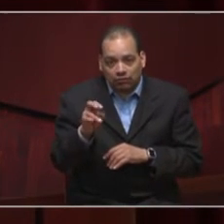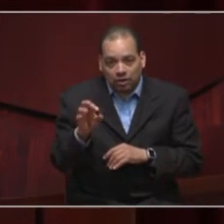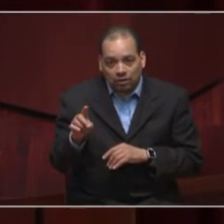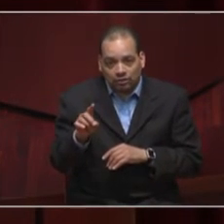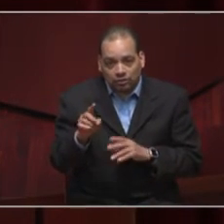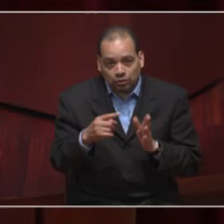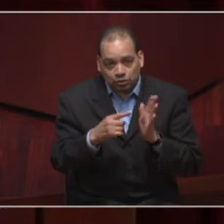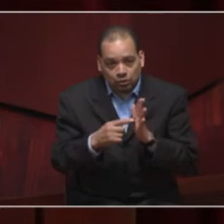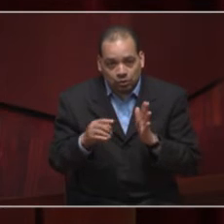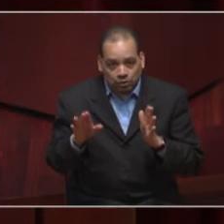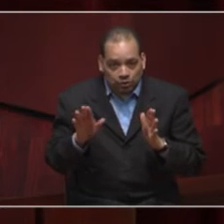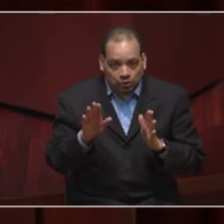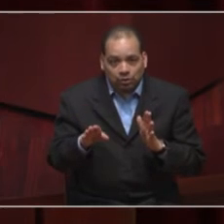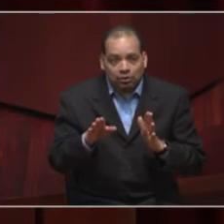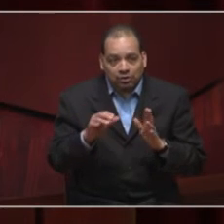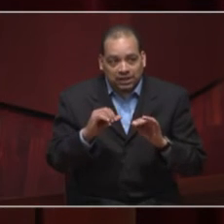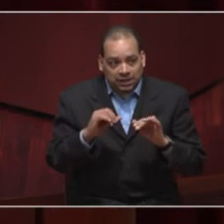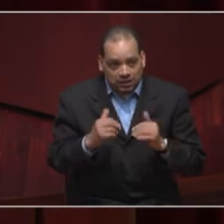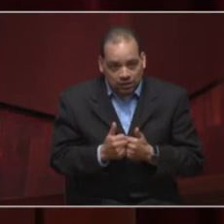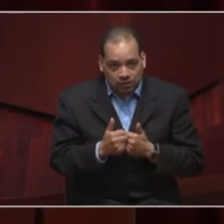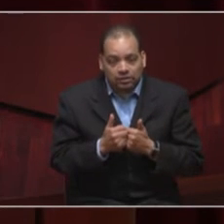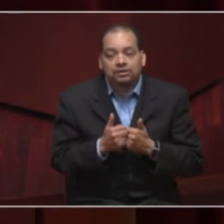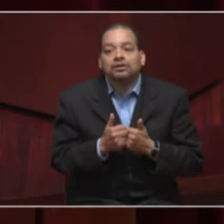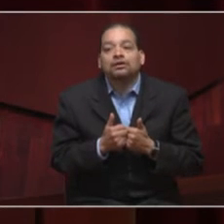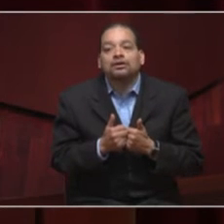story of your agency